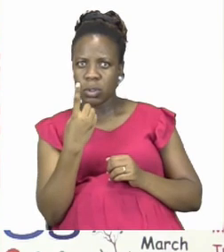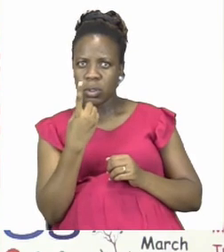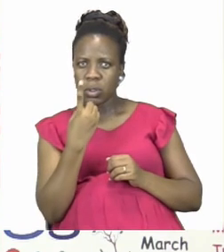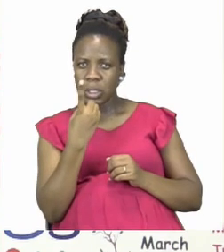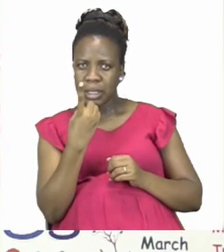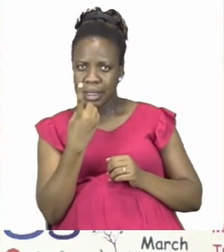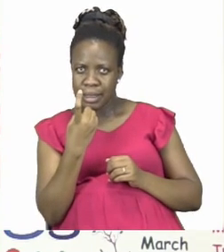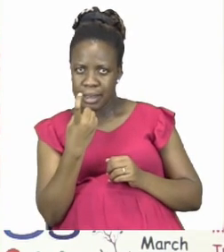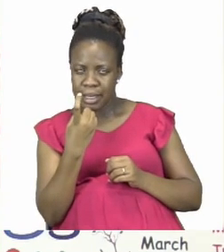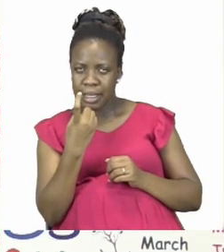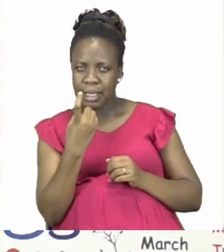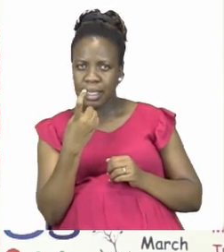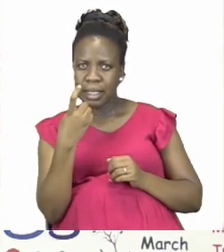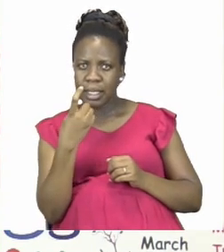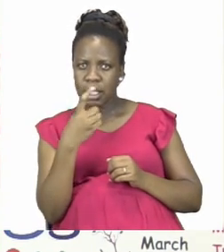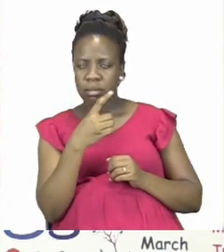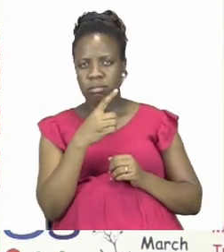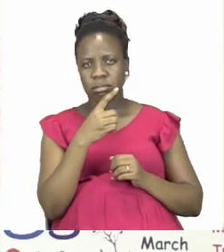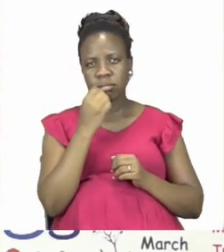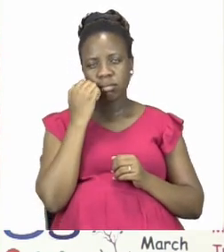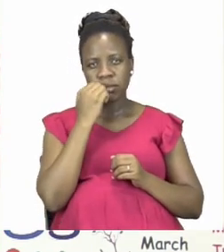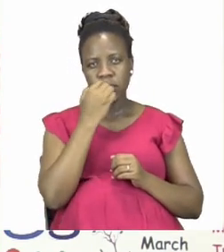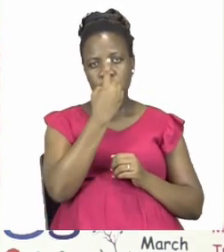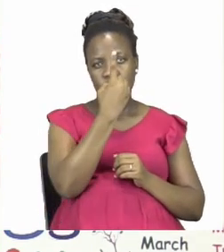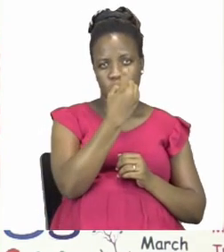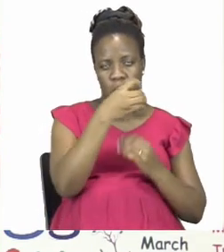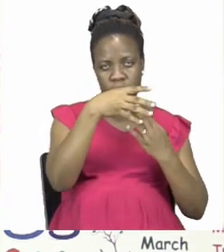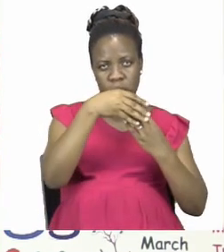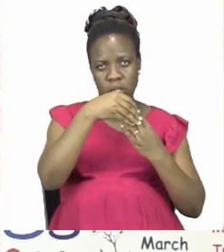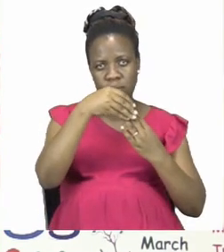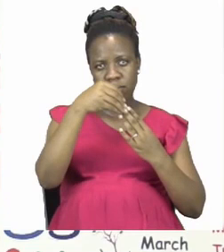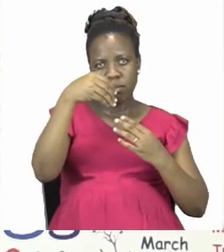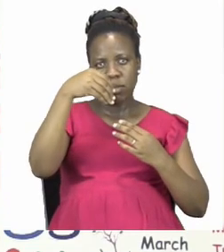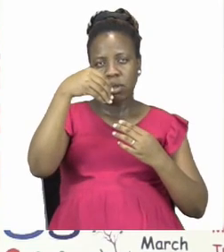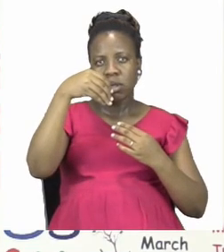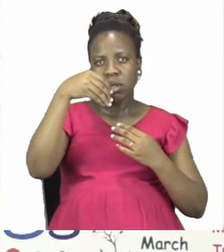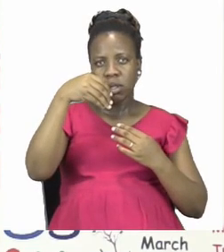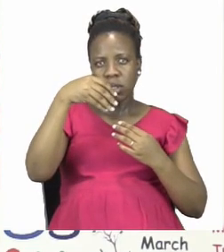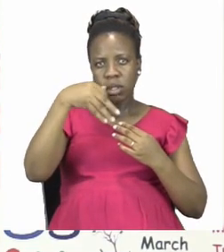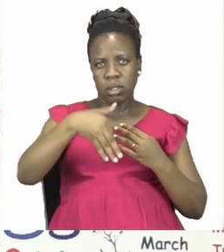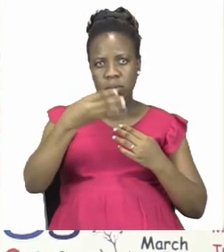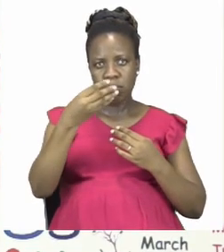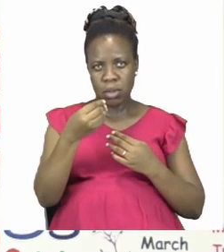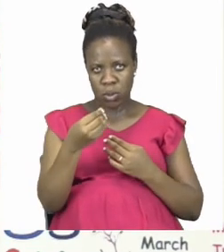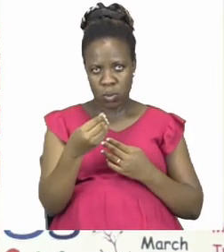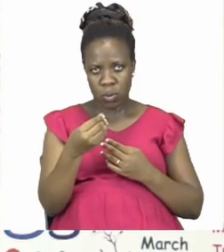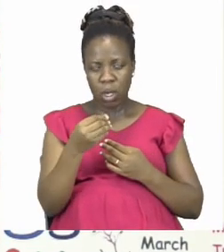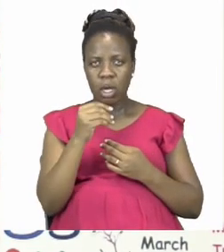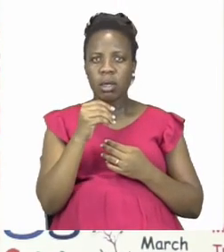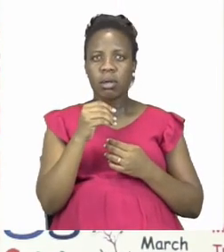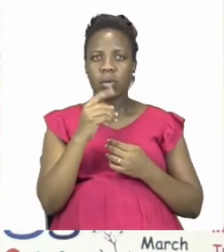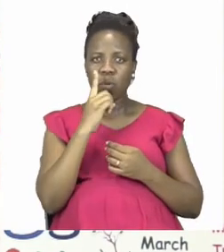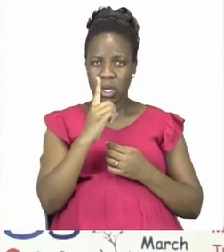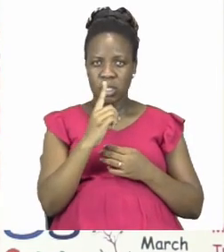10 cent, a 10 cent, and a 5 cent. So if I now go ahead and add all my coins